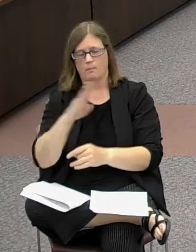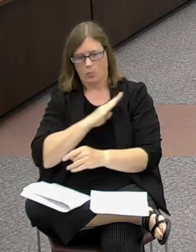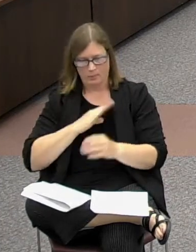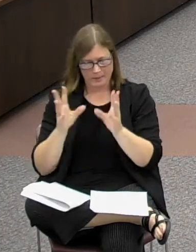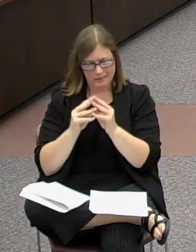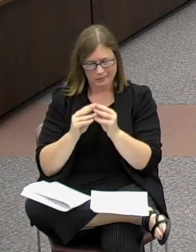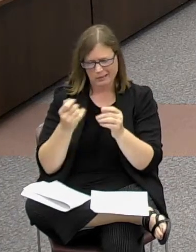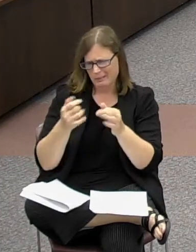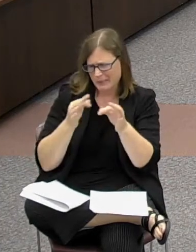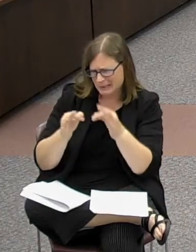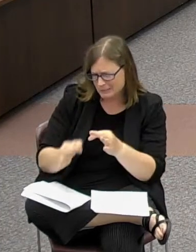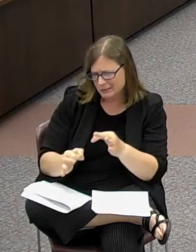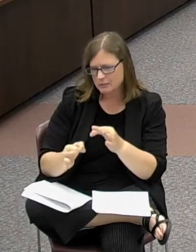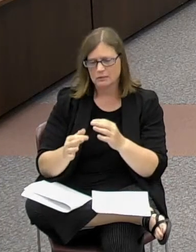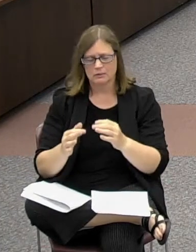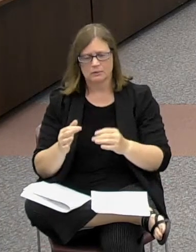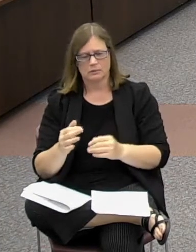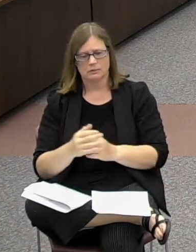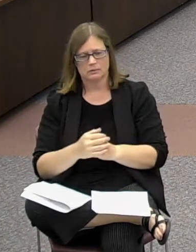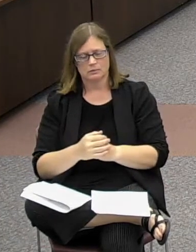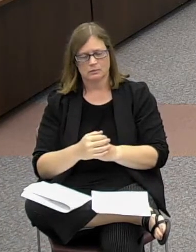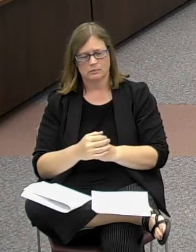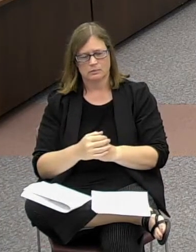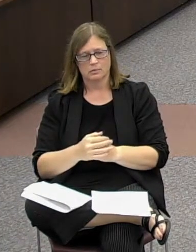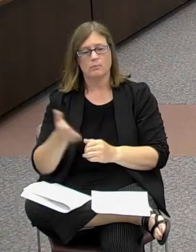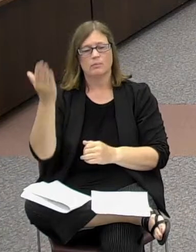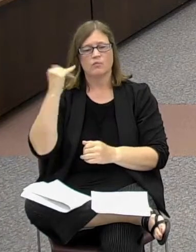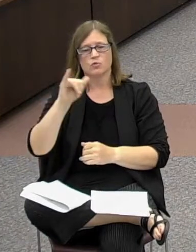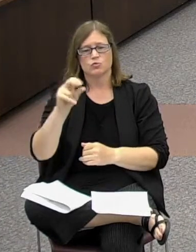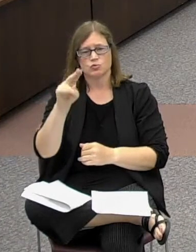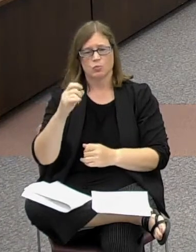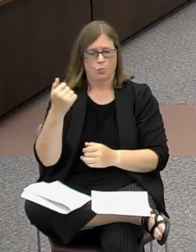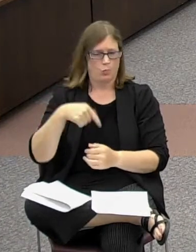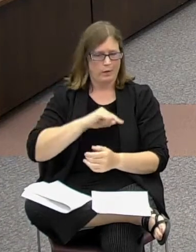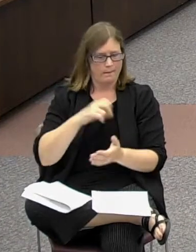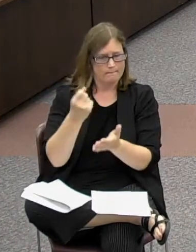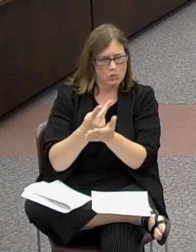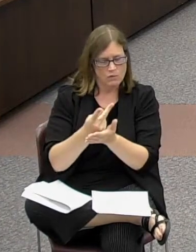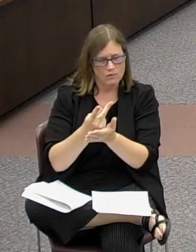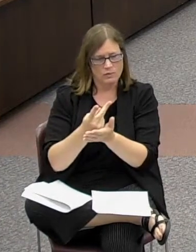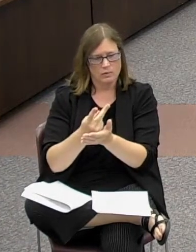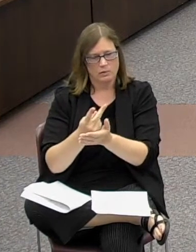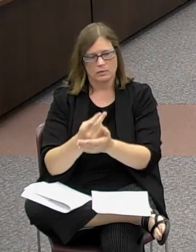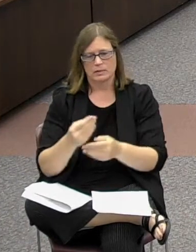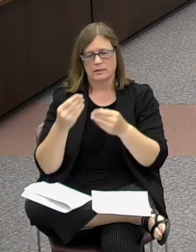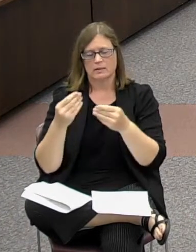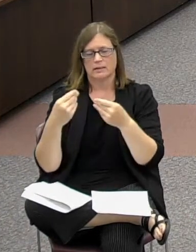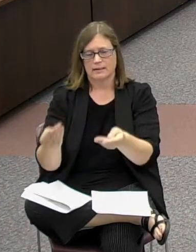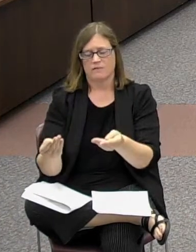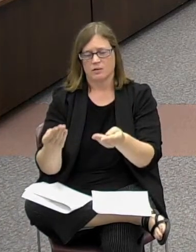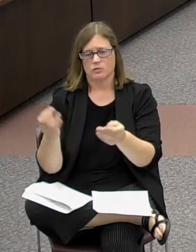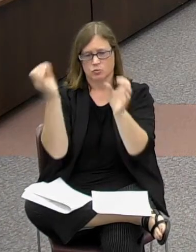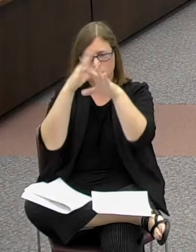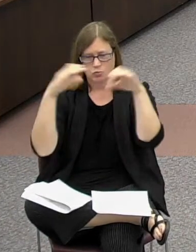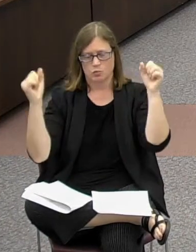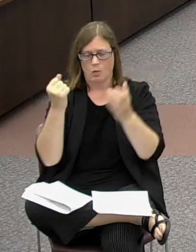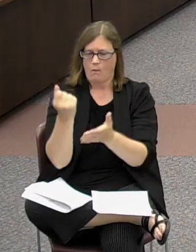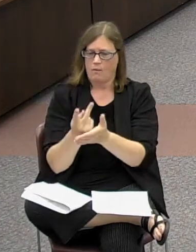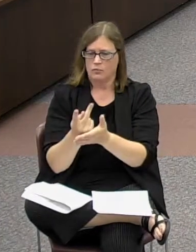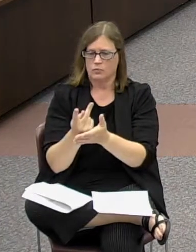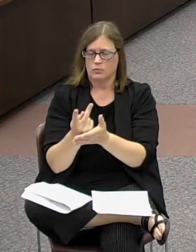a little bit of explanation. Back in June, we approved giving the superintendent authorization